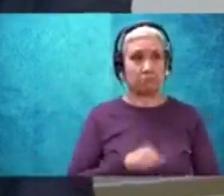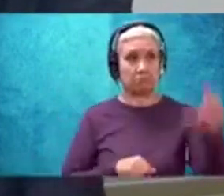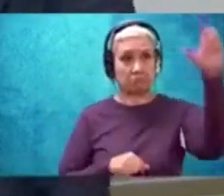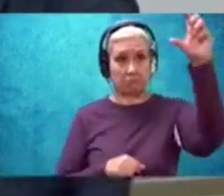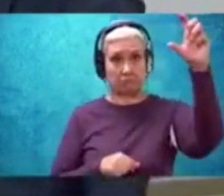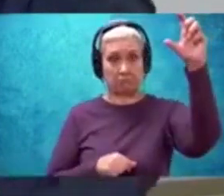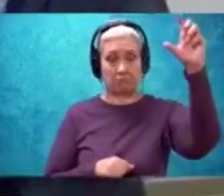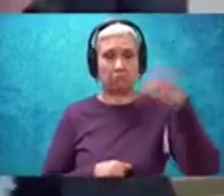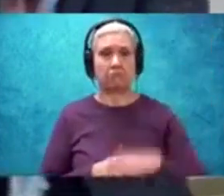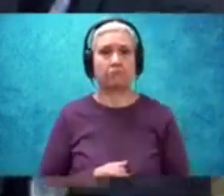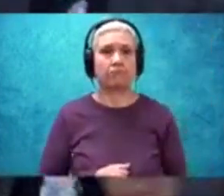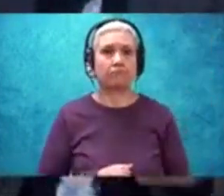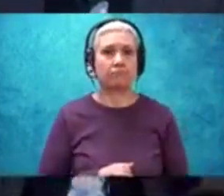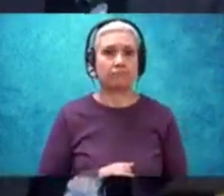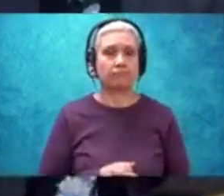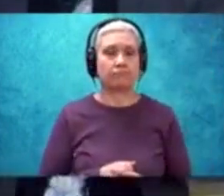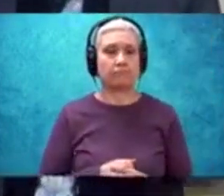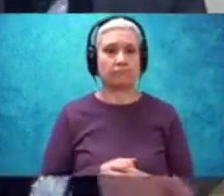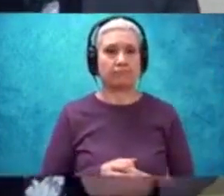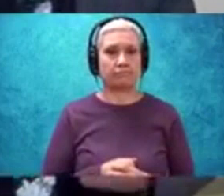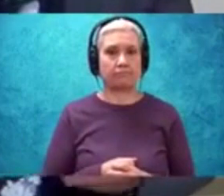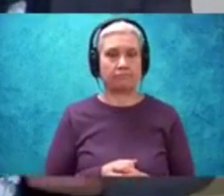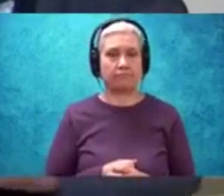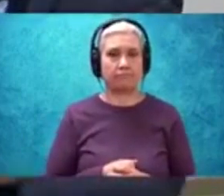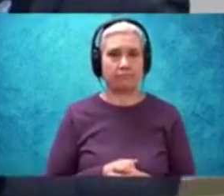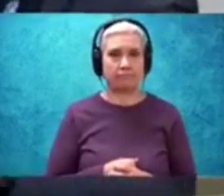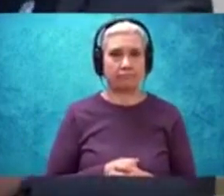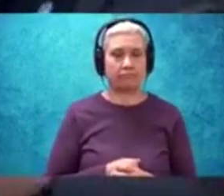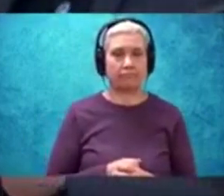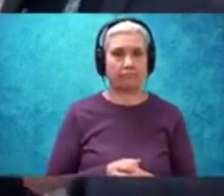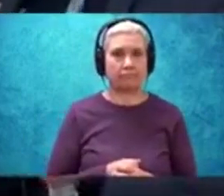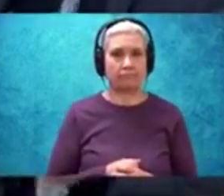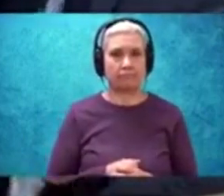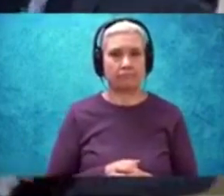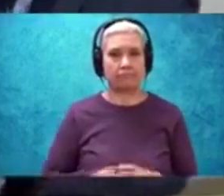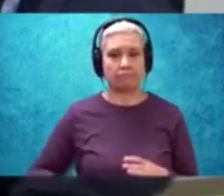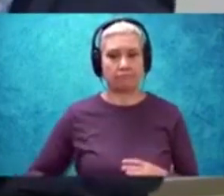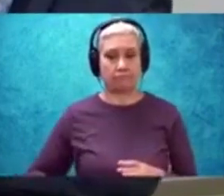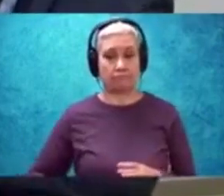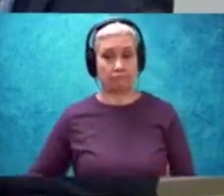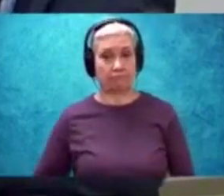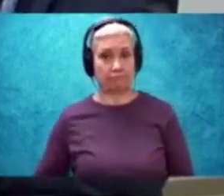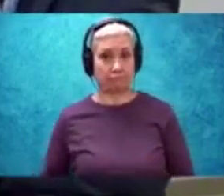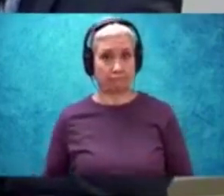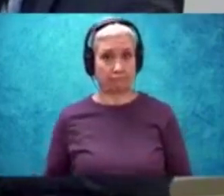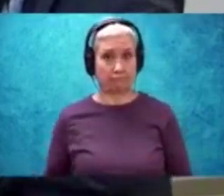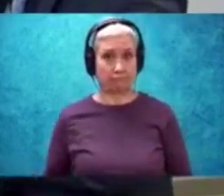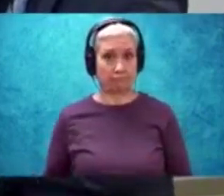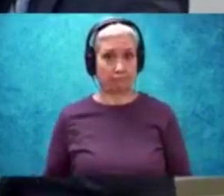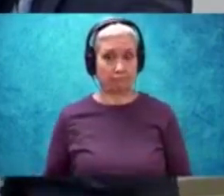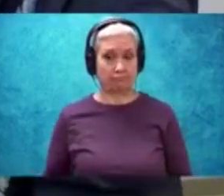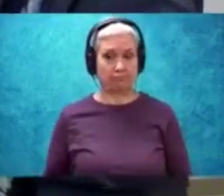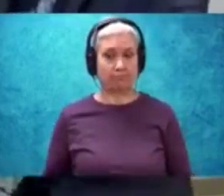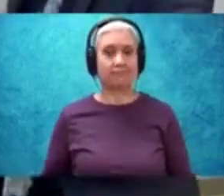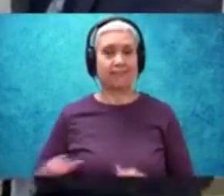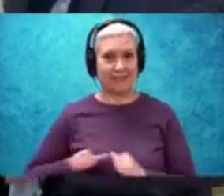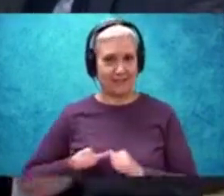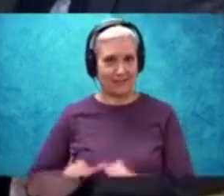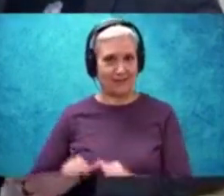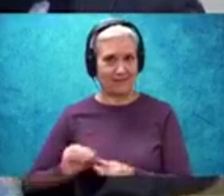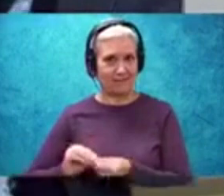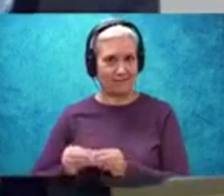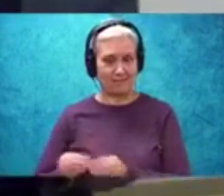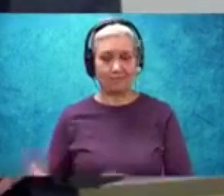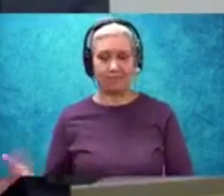corner. We know that to be true for our other area models. In the bottom right, we know that constant term